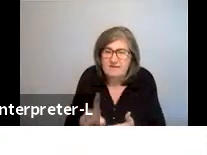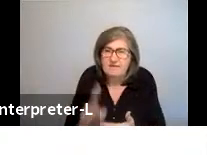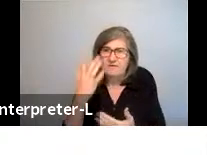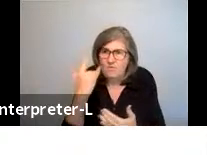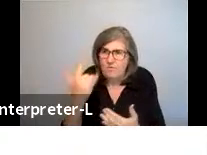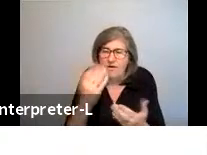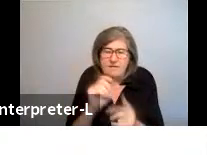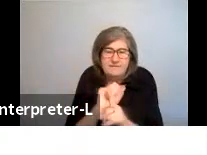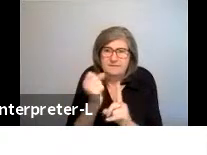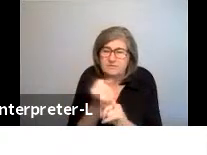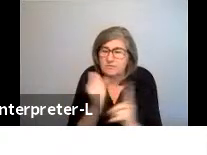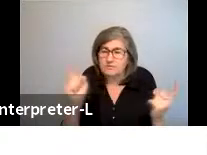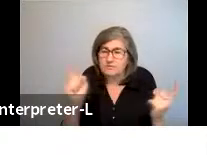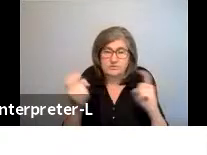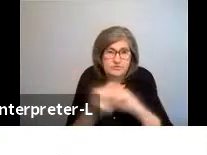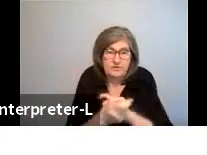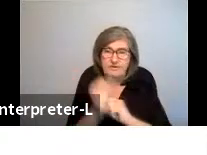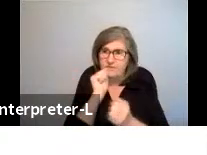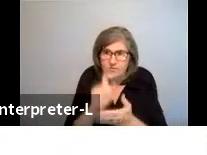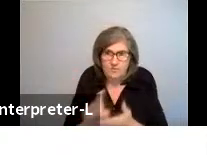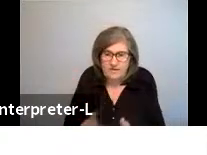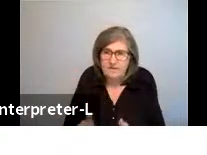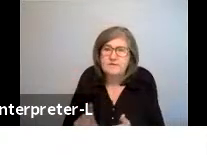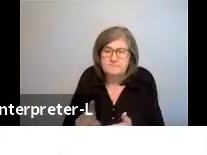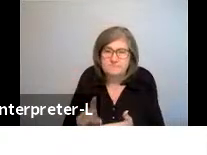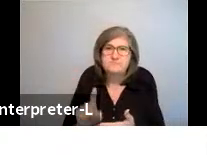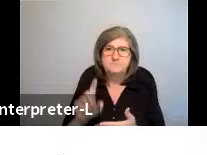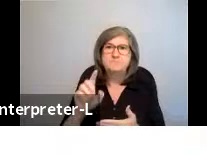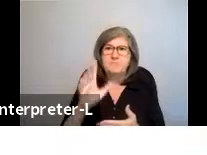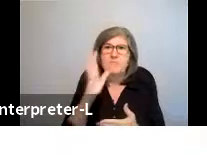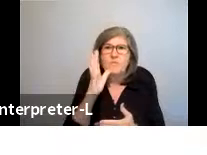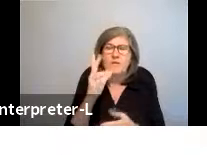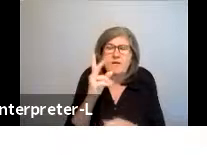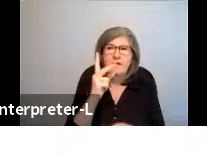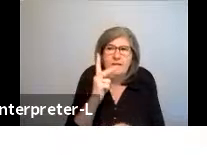changing weekly, but we will keep close